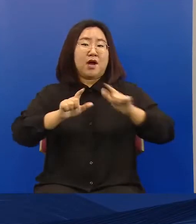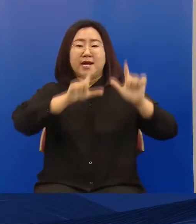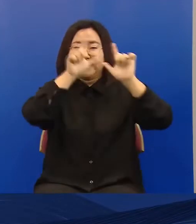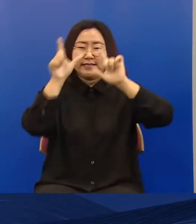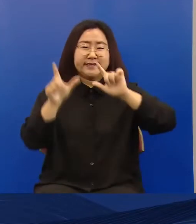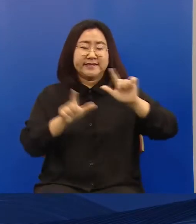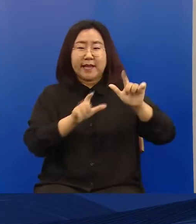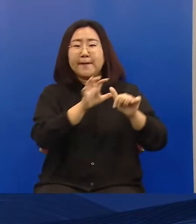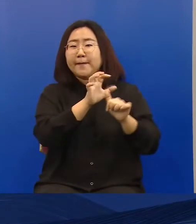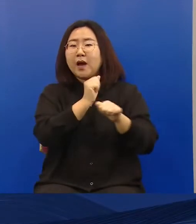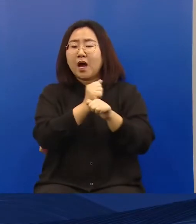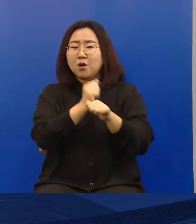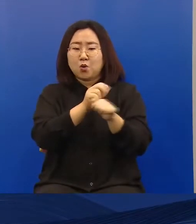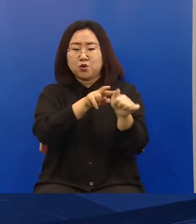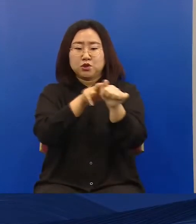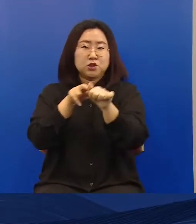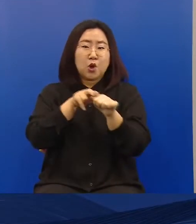areas,